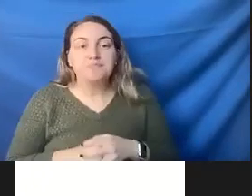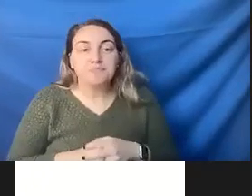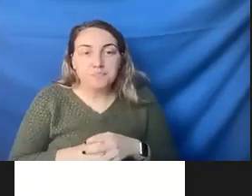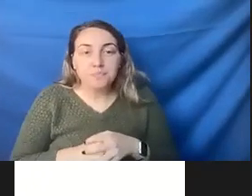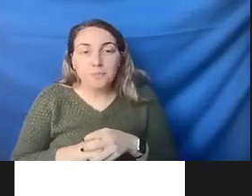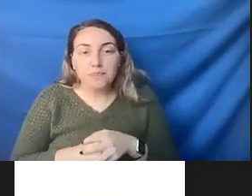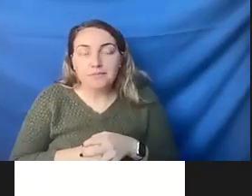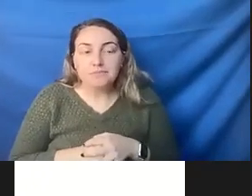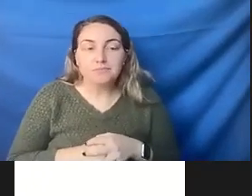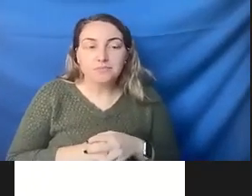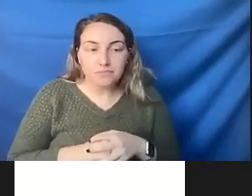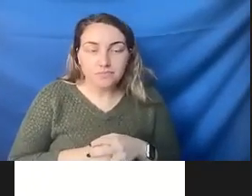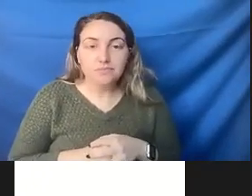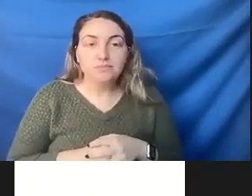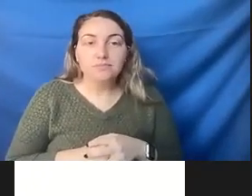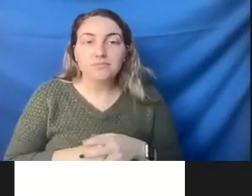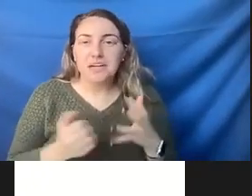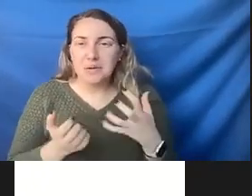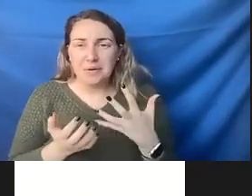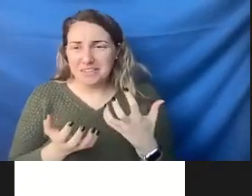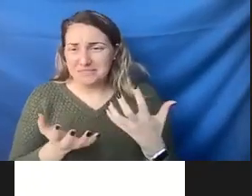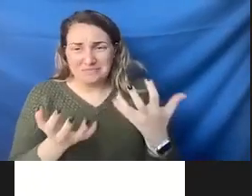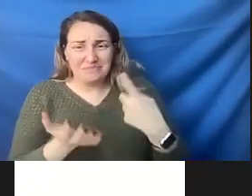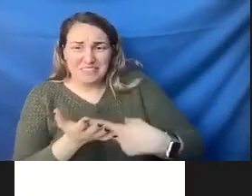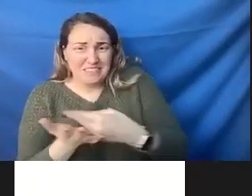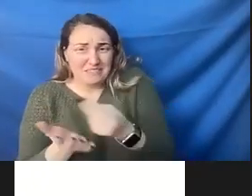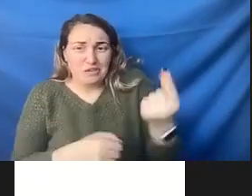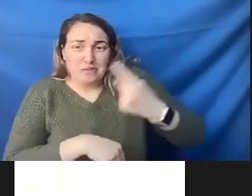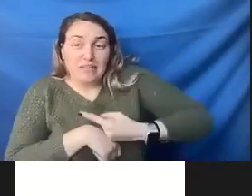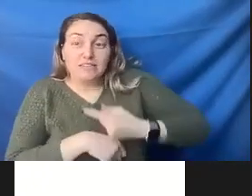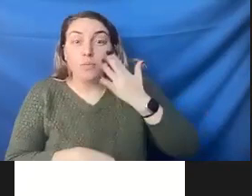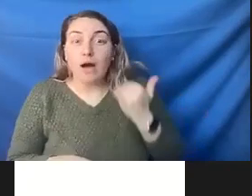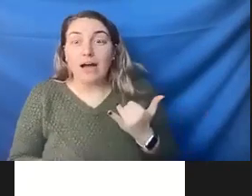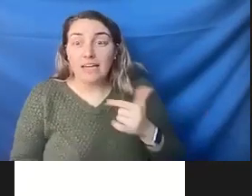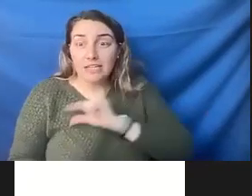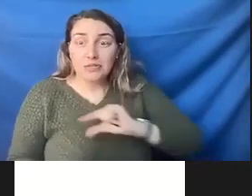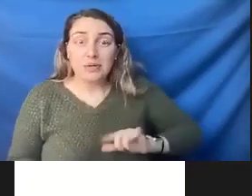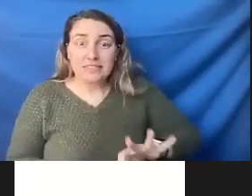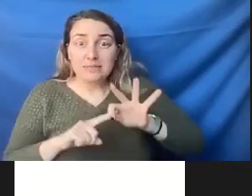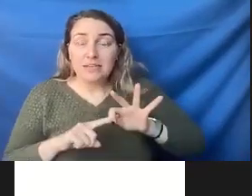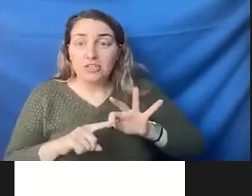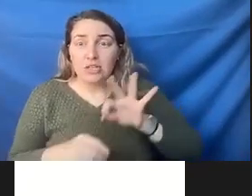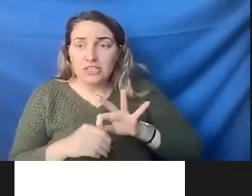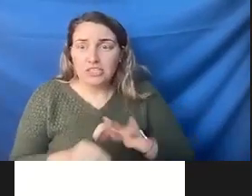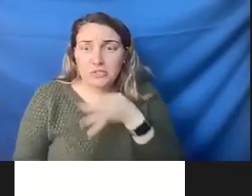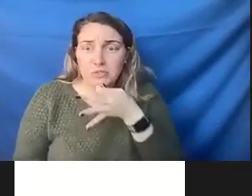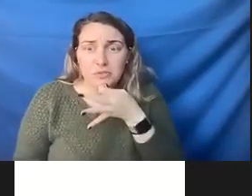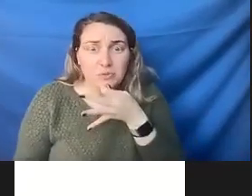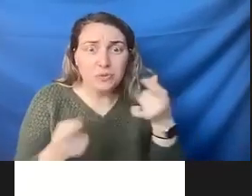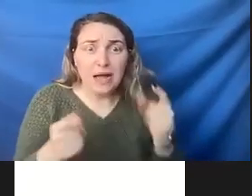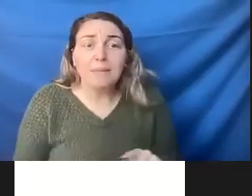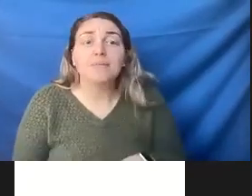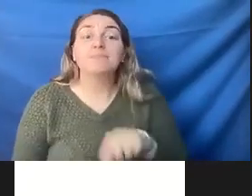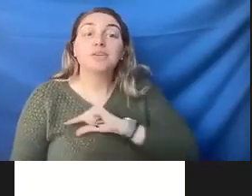And I just wanted to highlight some dates here because the Queens special elections are fast approaching. The Queens District